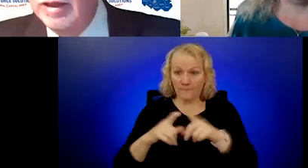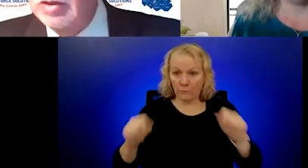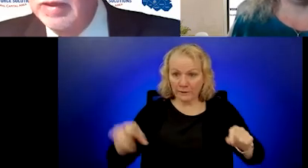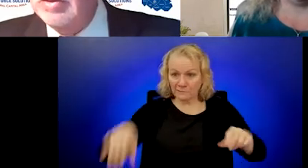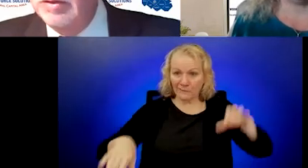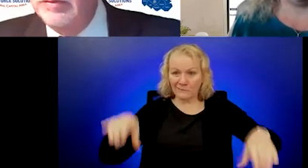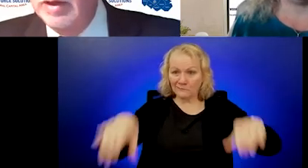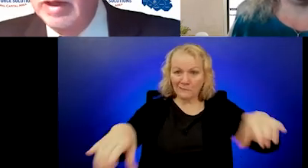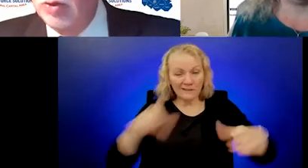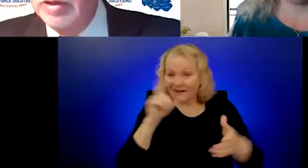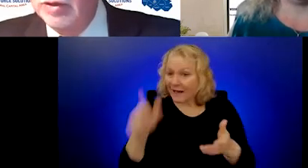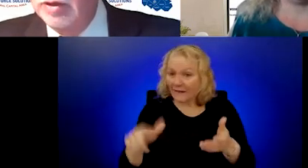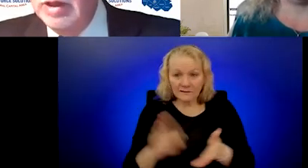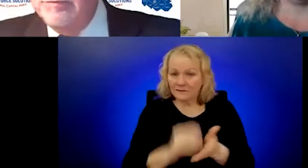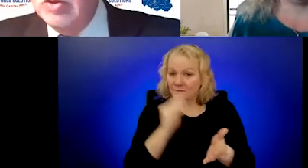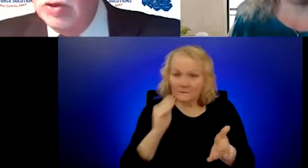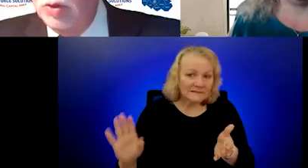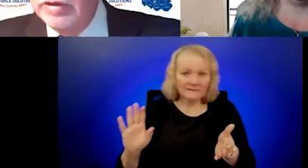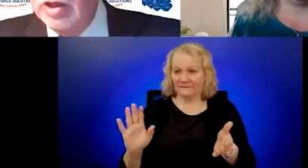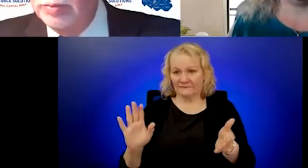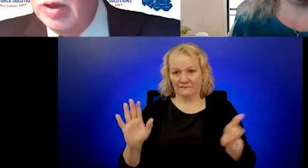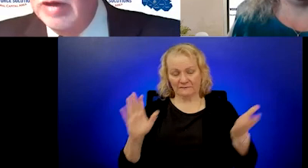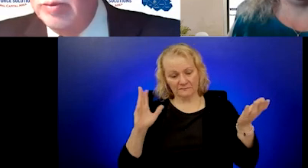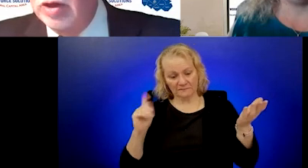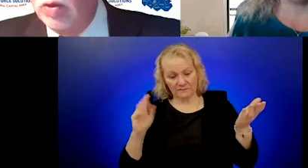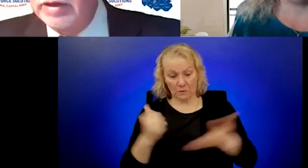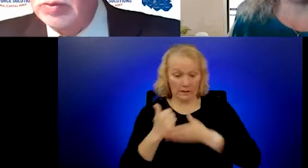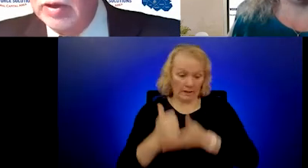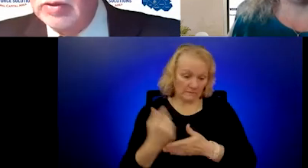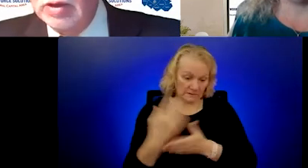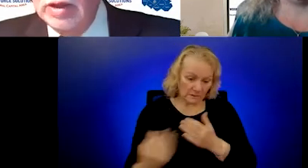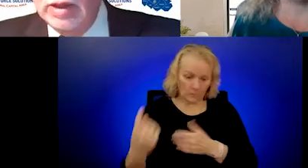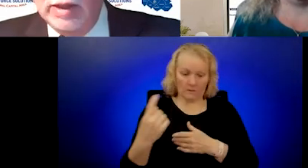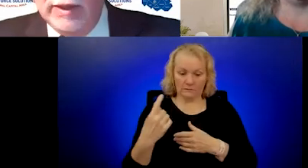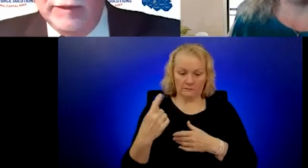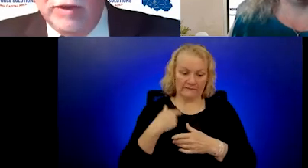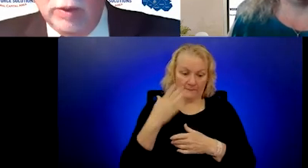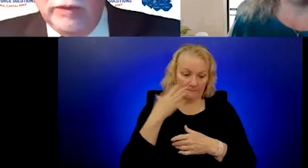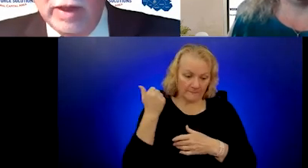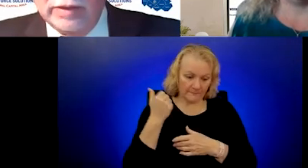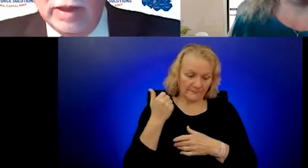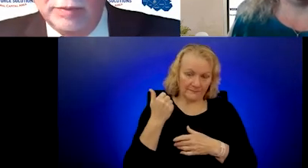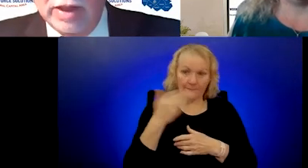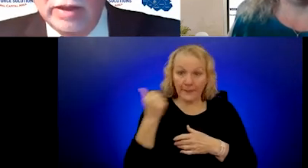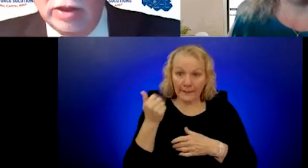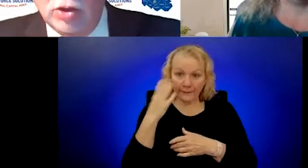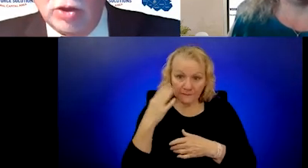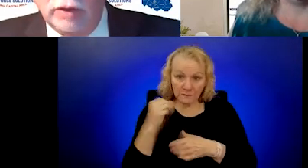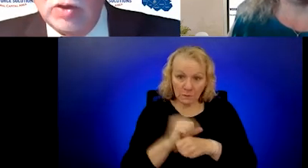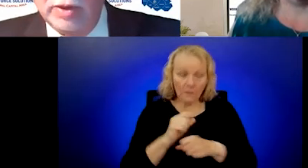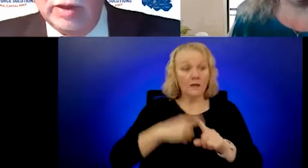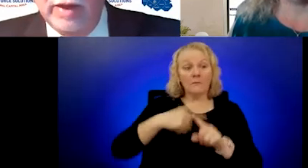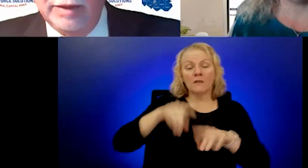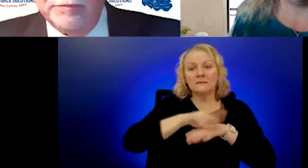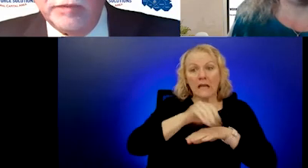that expensive an ordeal to help someone have a better work experience. And then we've got guidance on long